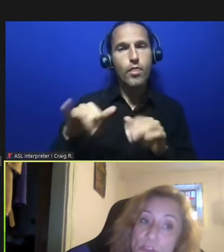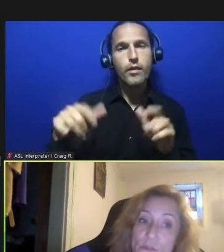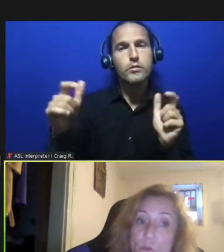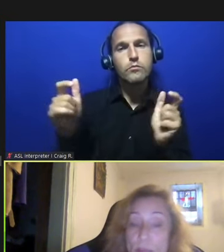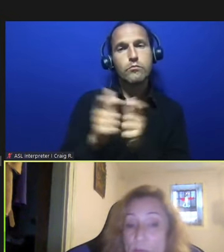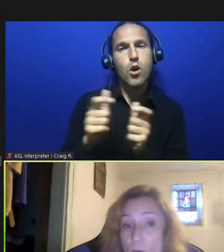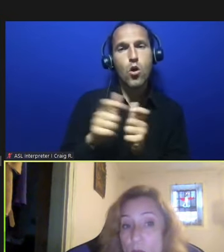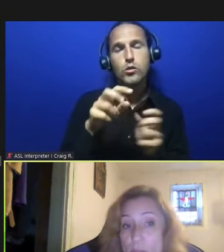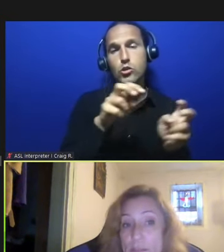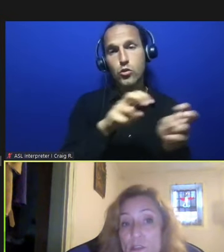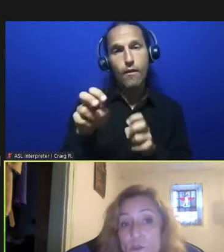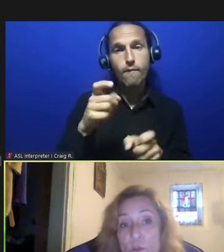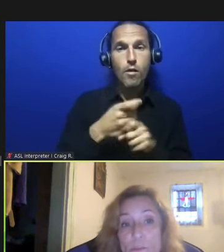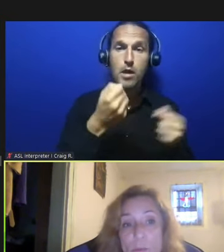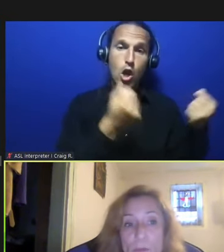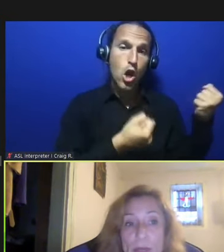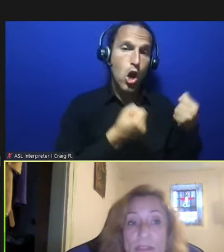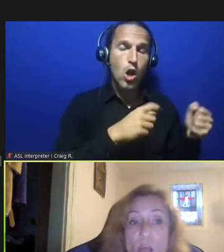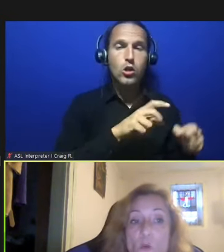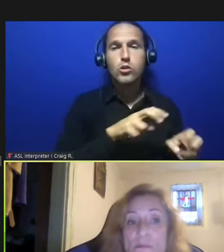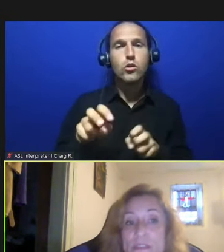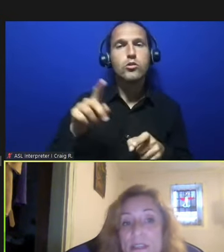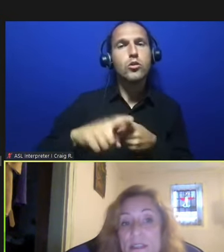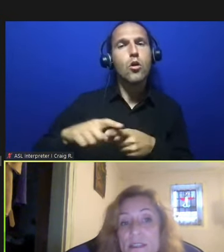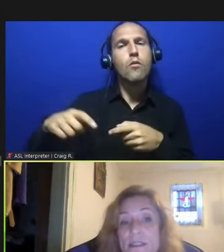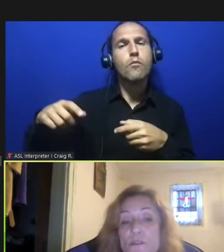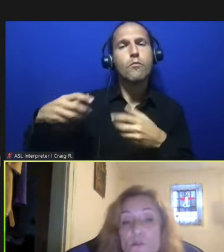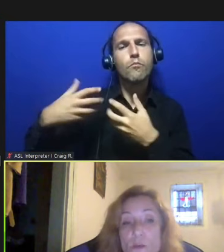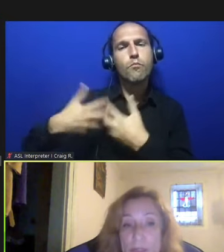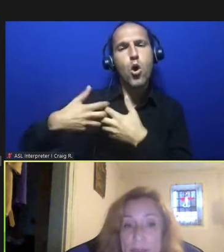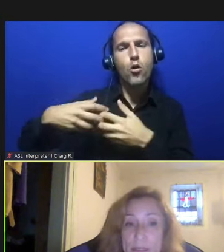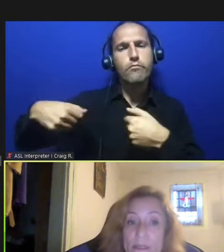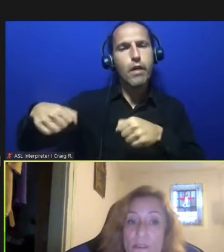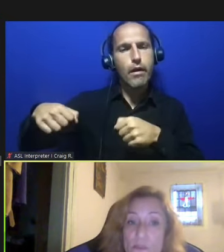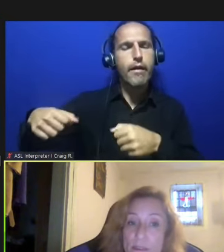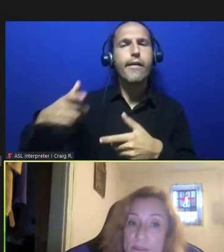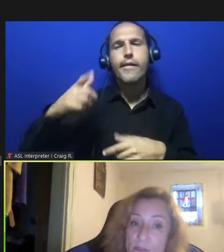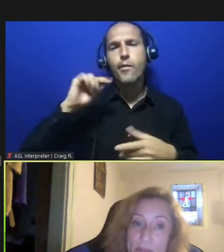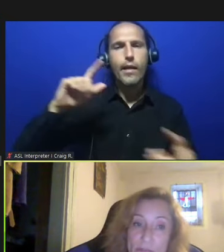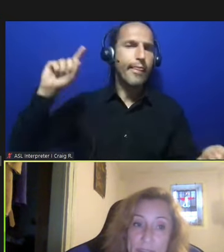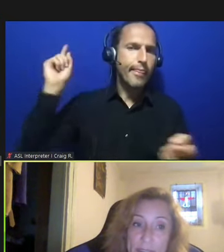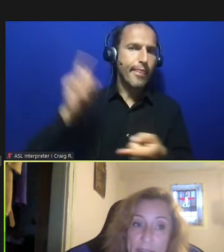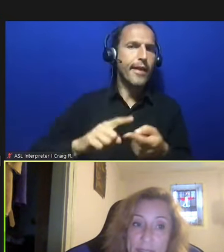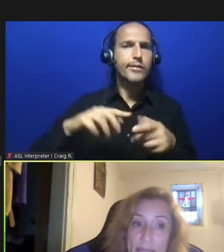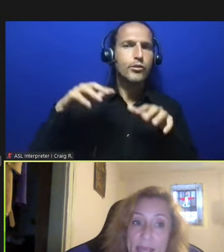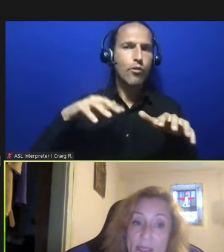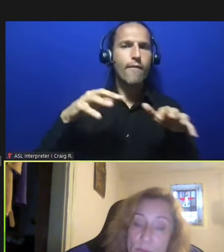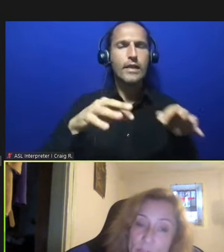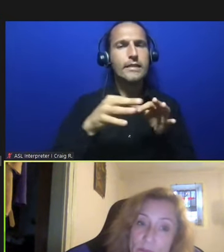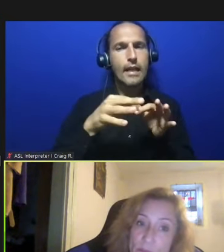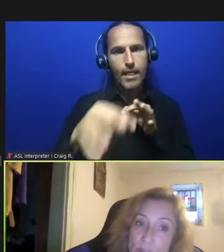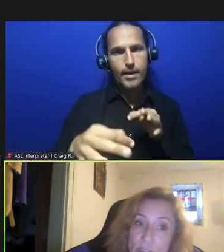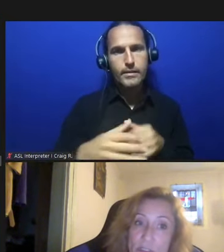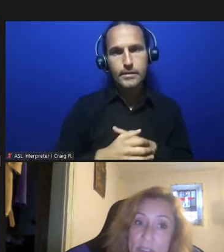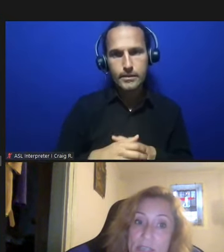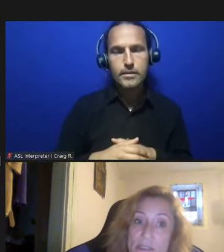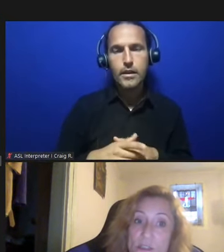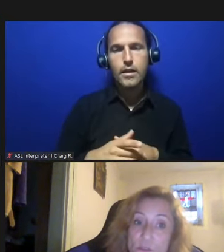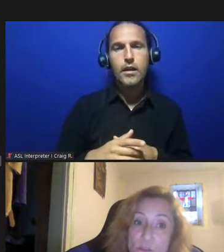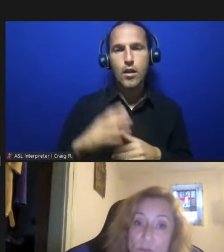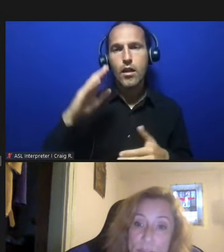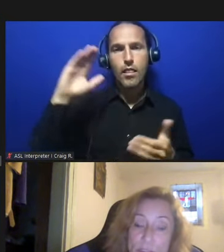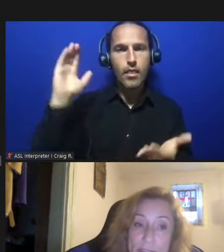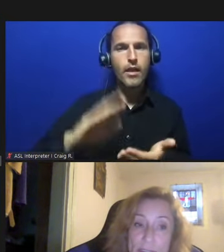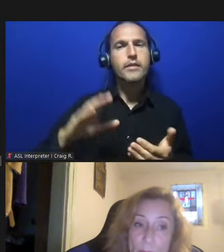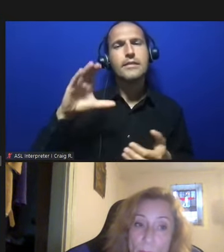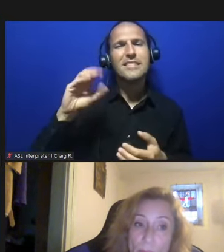mode shift away from autos and towards motorbikes would result in enormous decreases in traffic delays and a commensurate reduction in